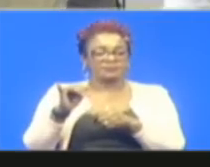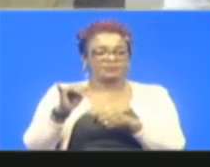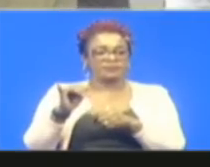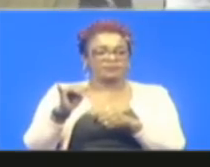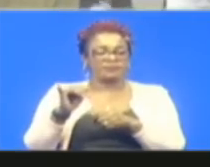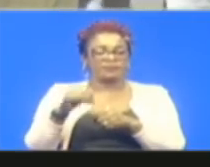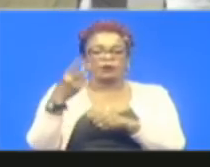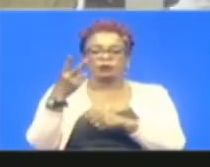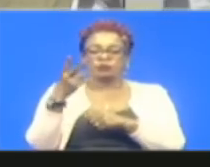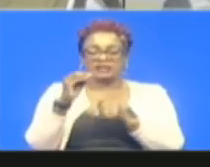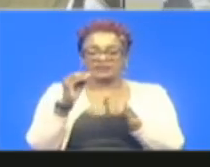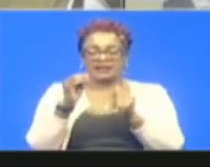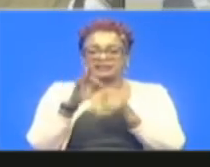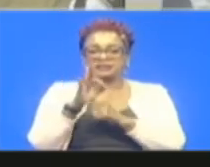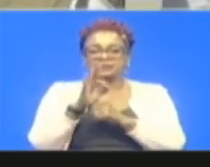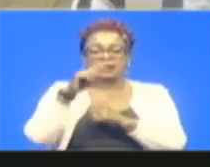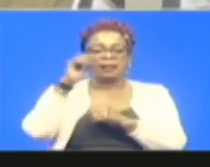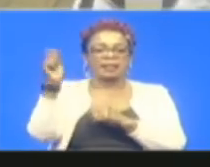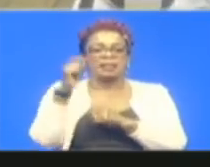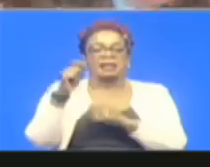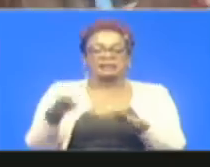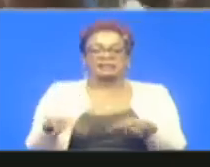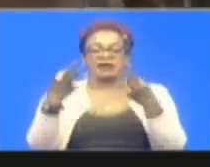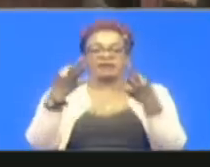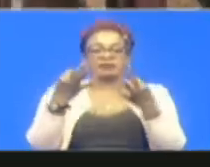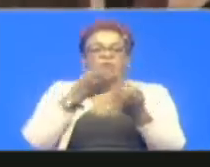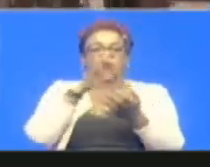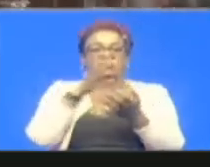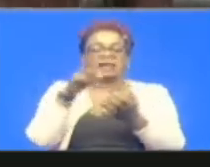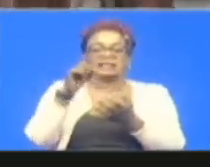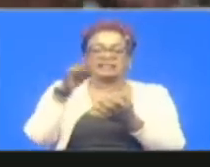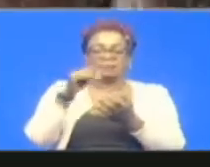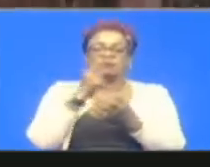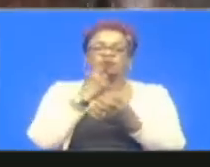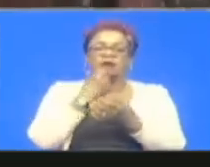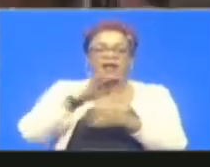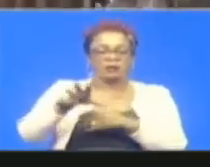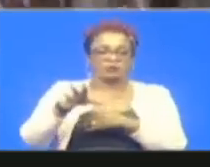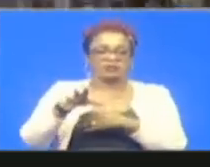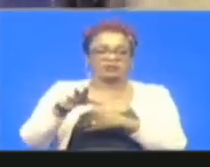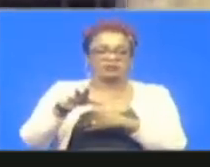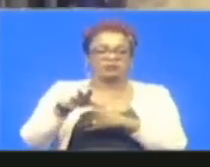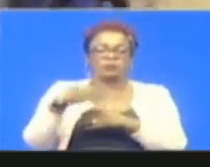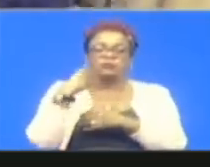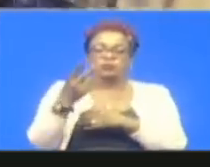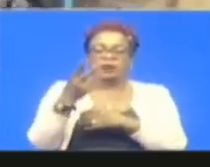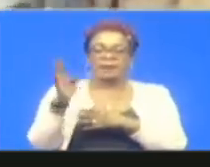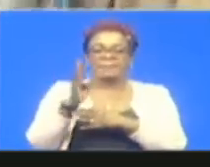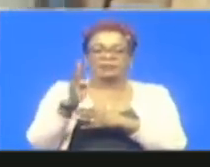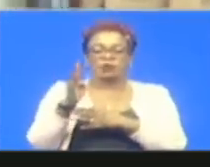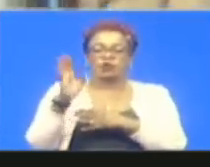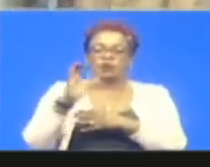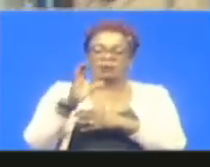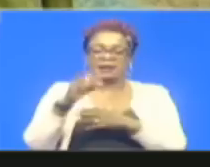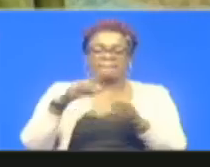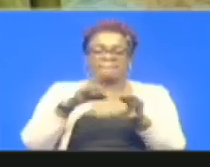In 2013, Kenya discovered underground water in Lotikipi, Turkana County, with 200 billion cubic meters of